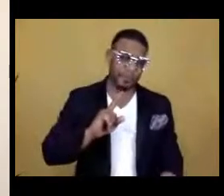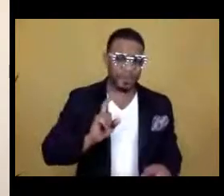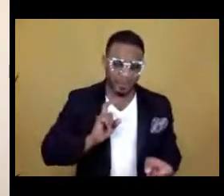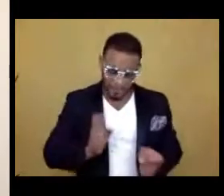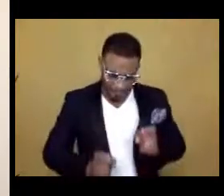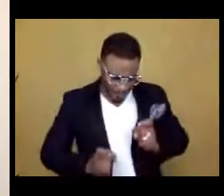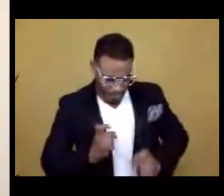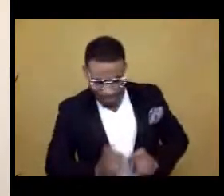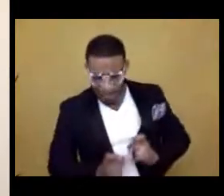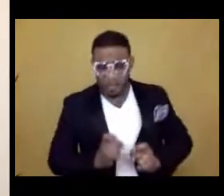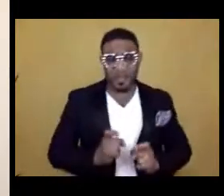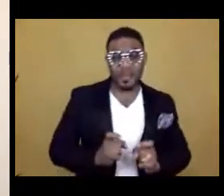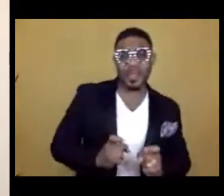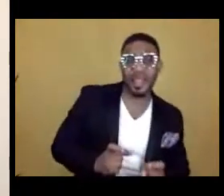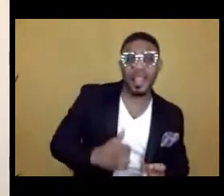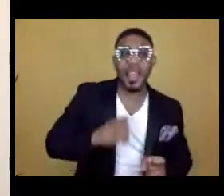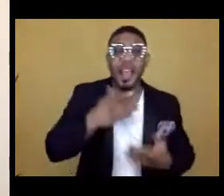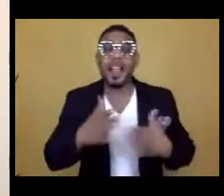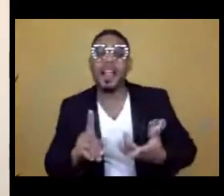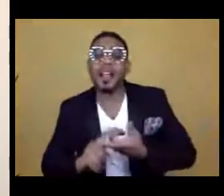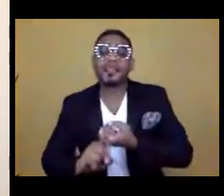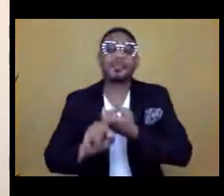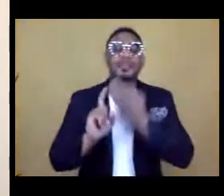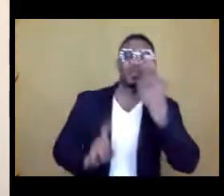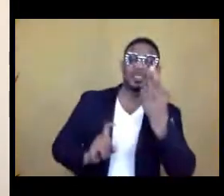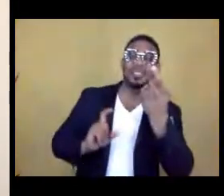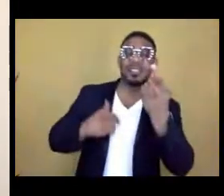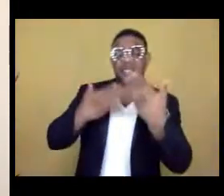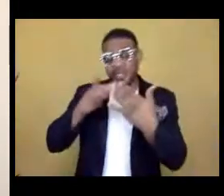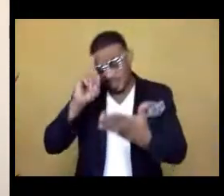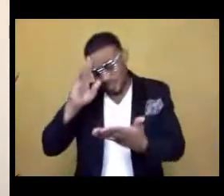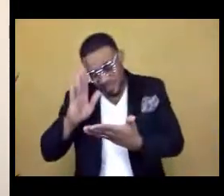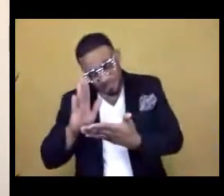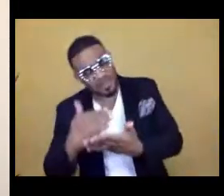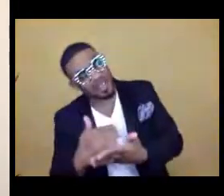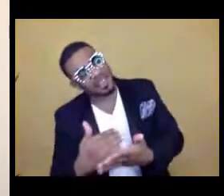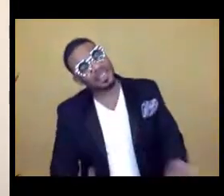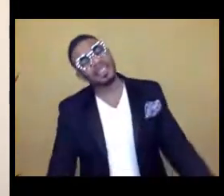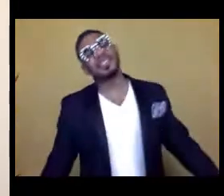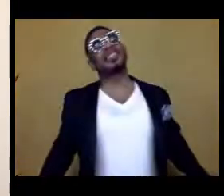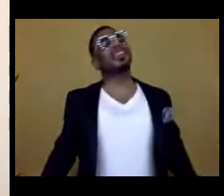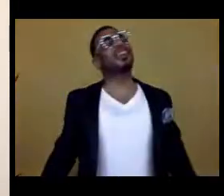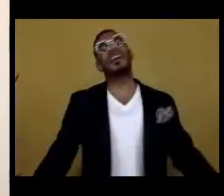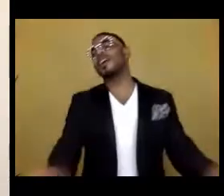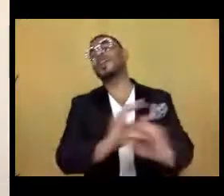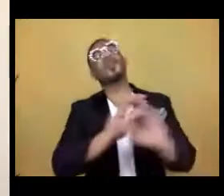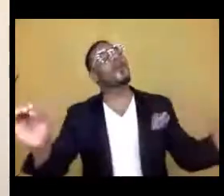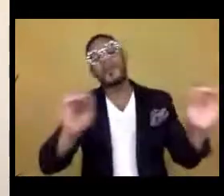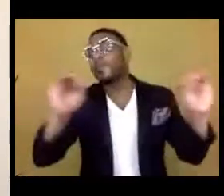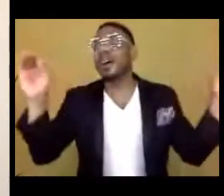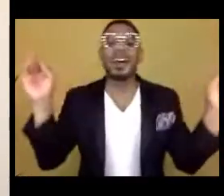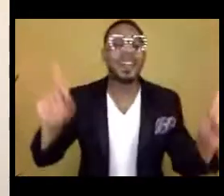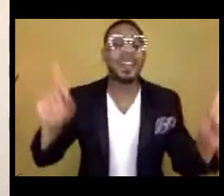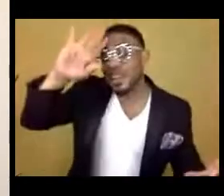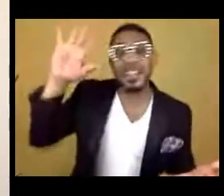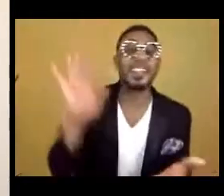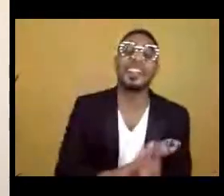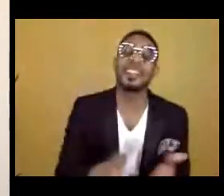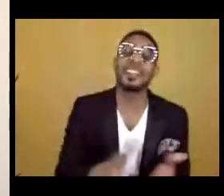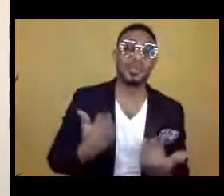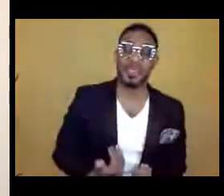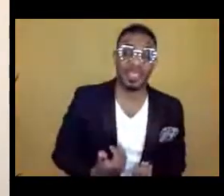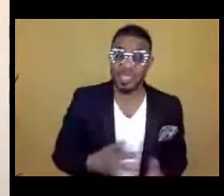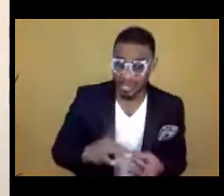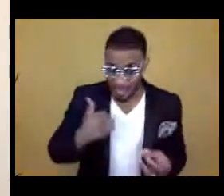I'm on the mend, but I lost a friend, I lost my mind, and nobody believes me. Said